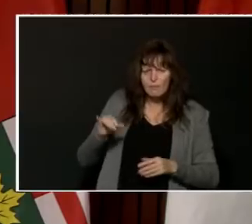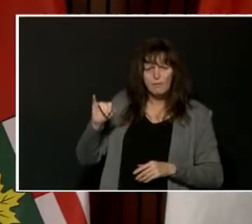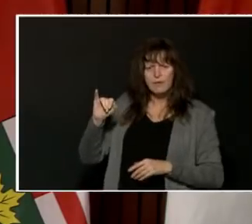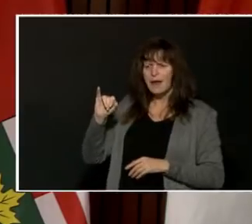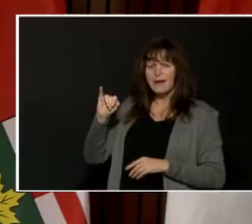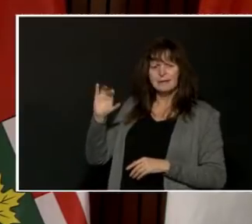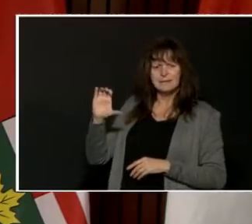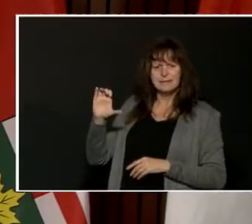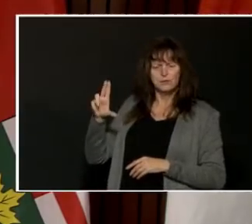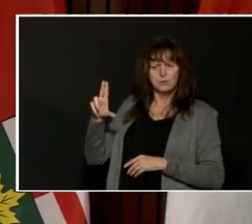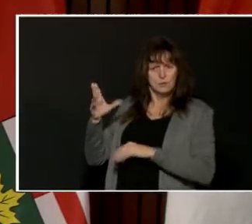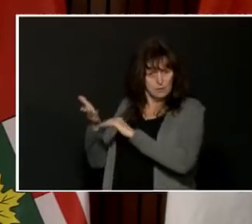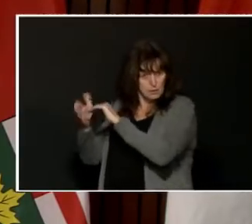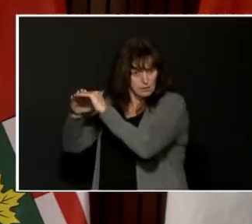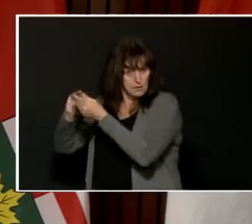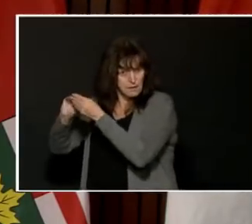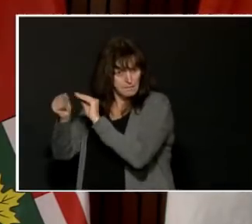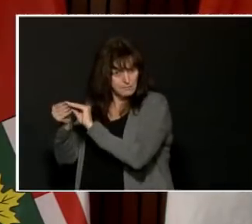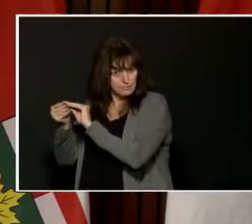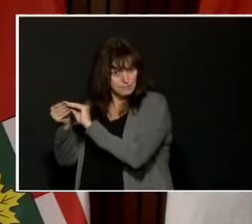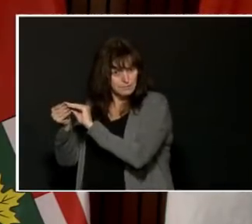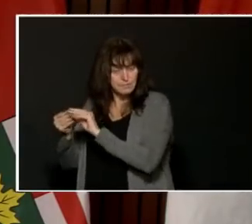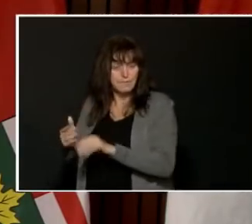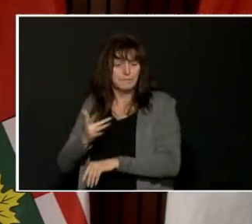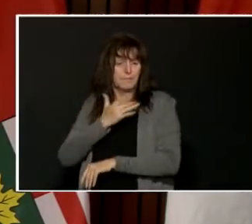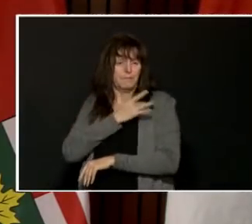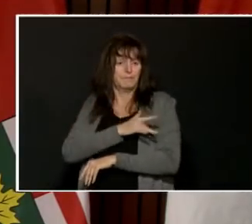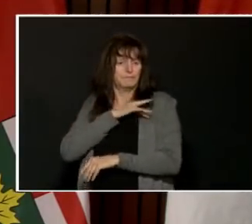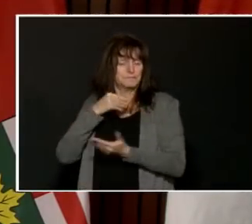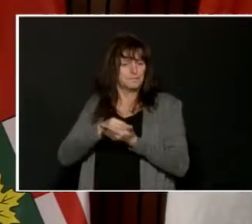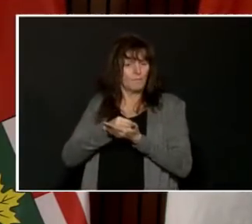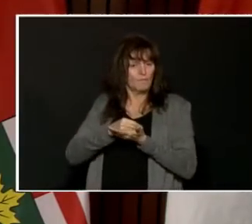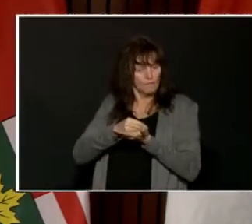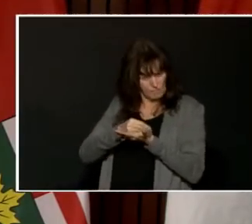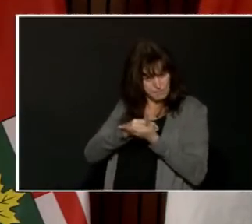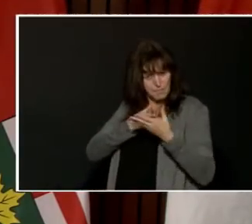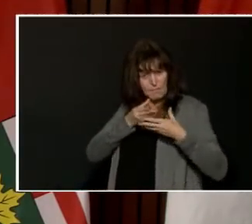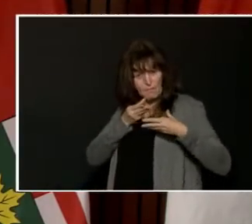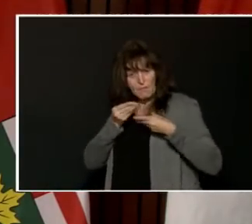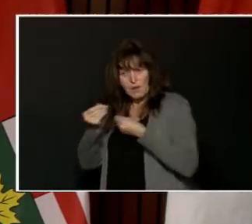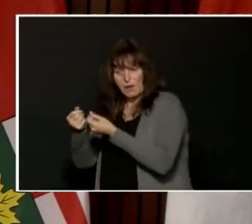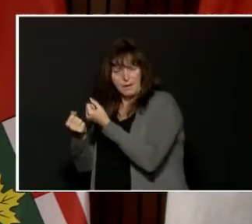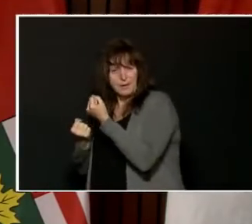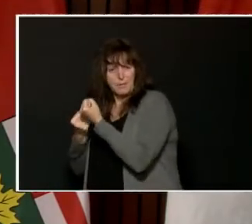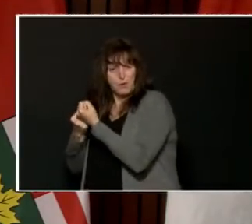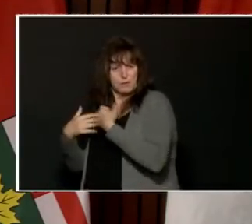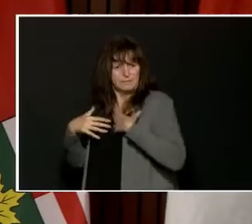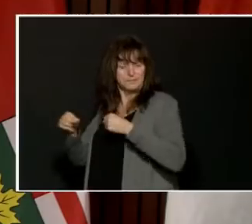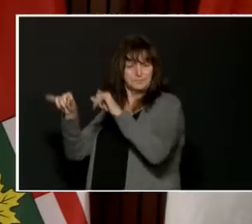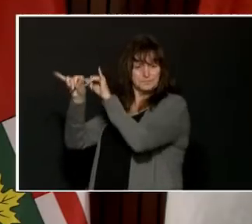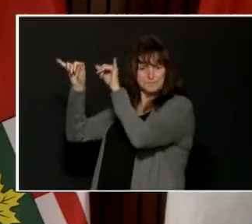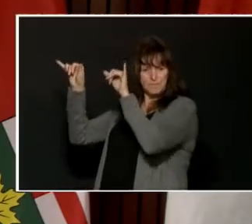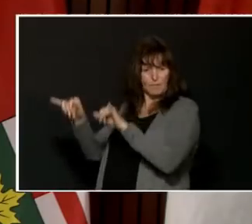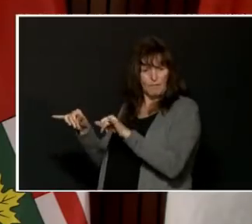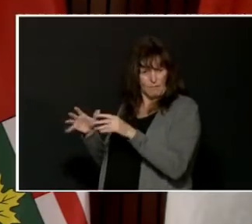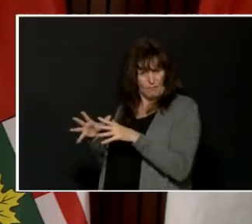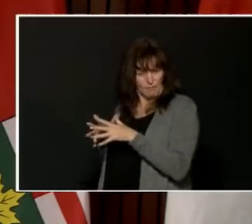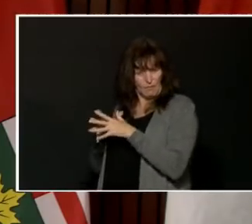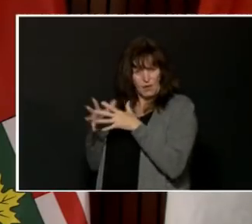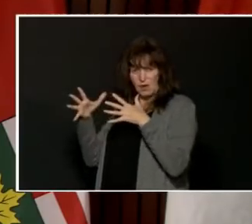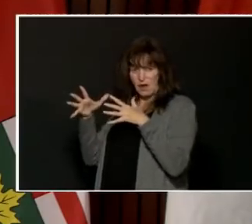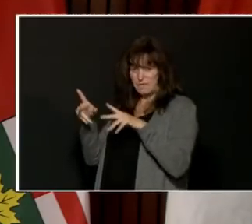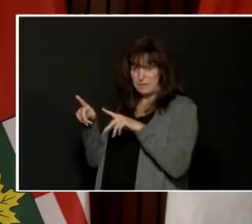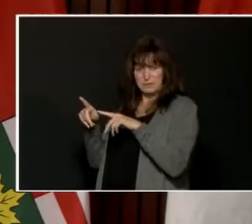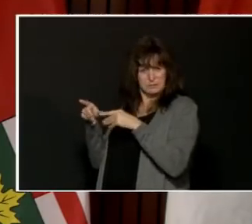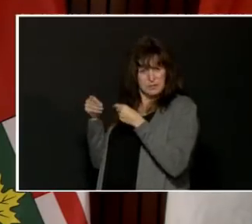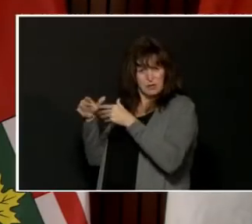of the provincial budget goes into the healthcare system, and there are a lot of people paid a lot of money to manage this system. But why do you think it is